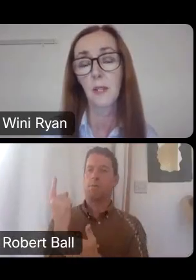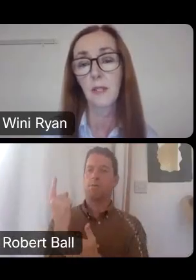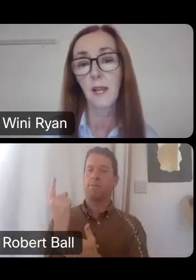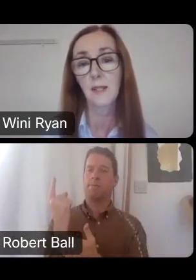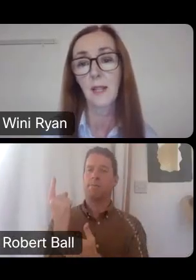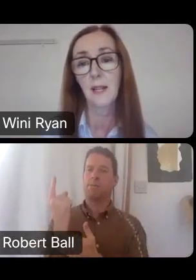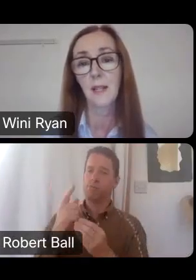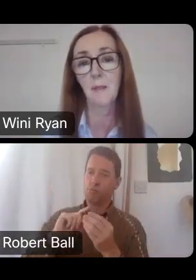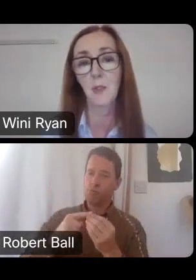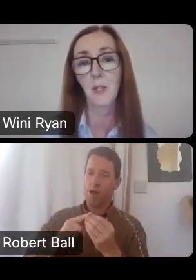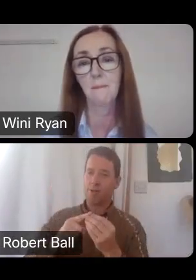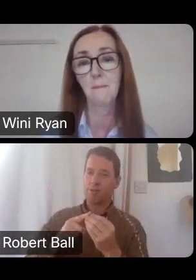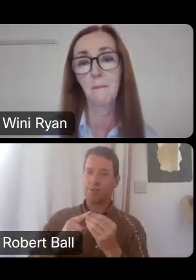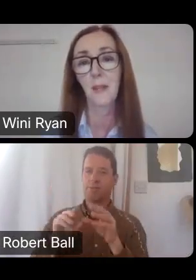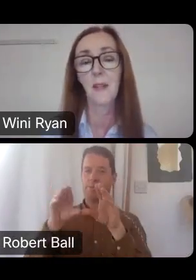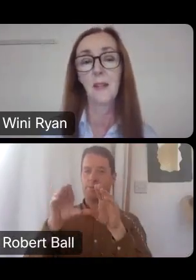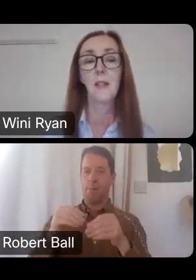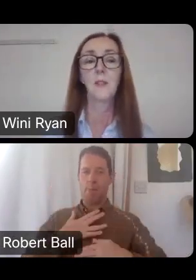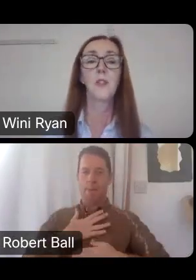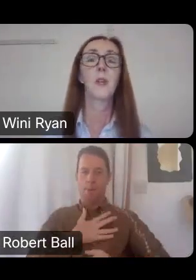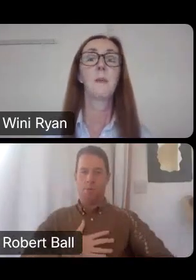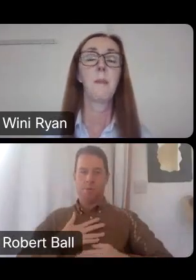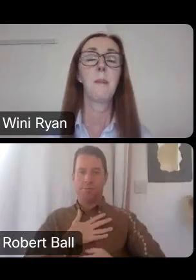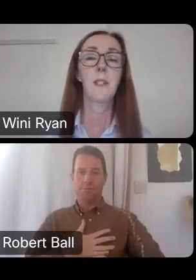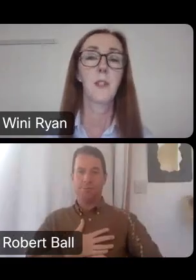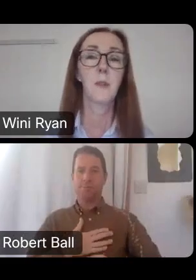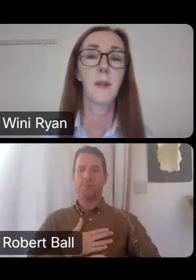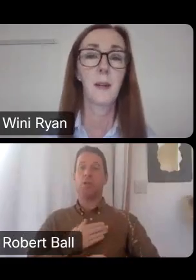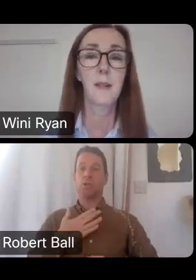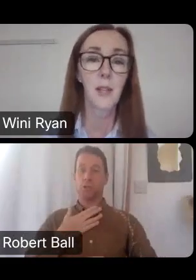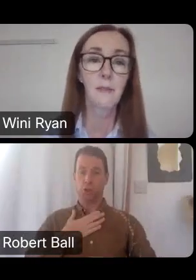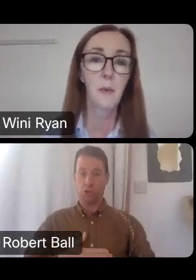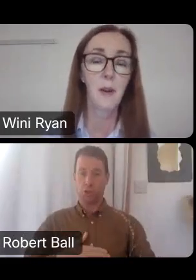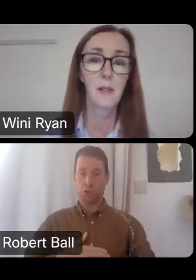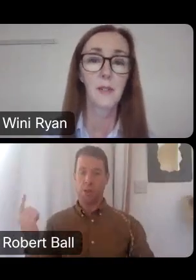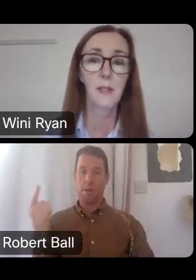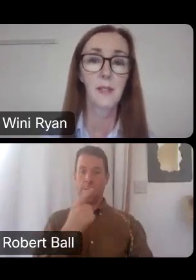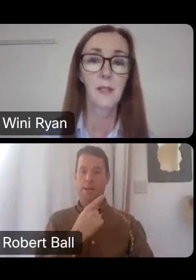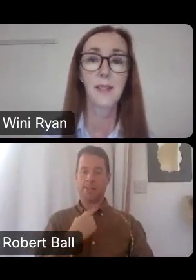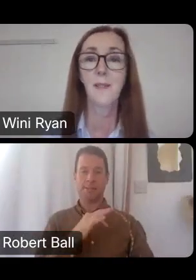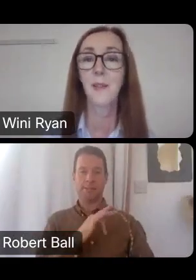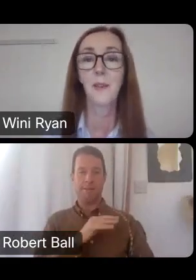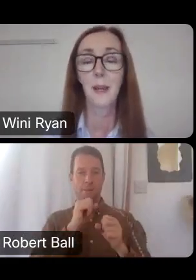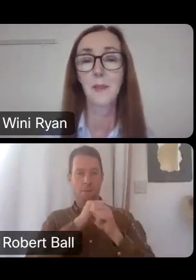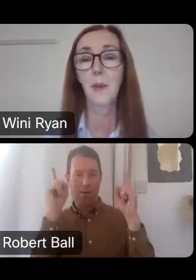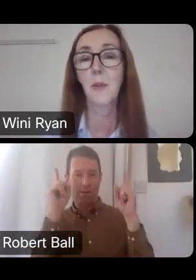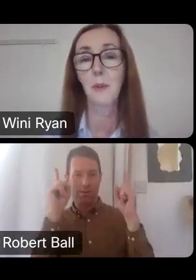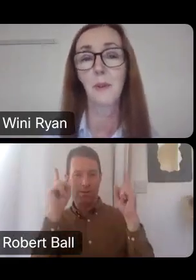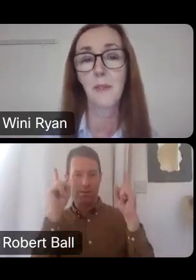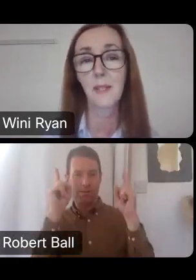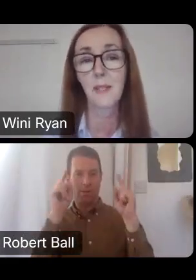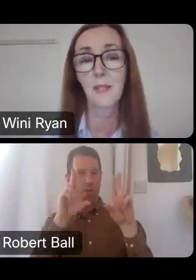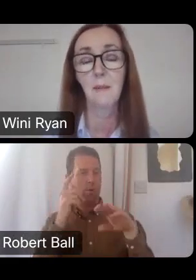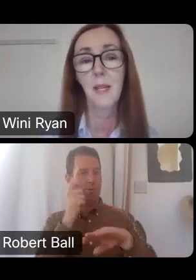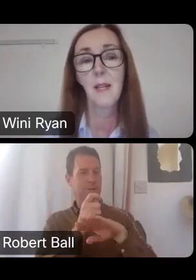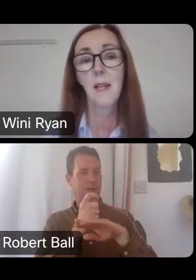to try to de-escalate the emotion. So just coming back to self-awareness, and we don't have time to go through all of